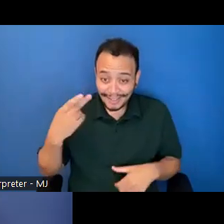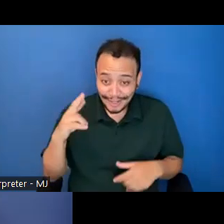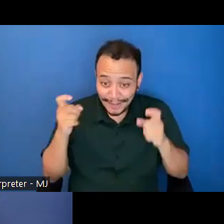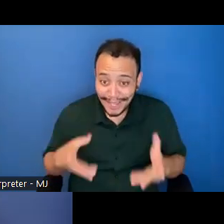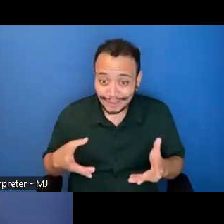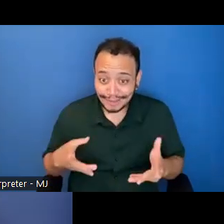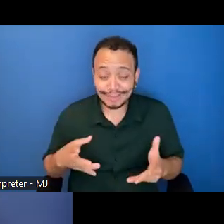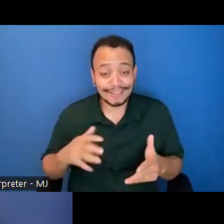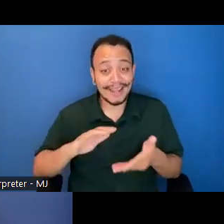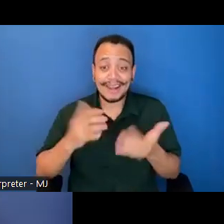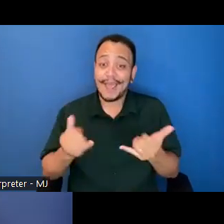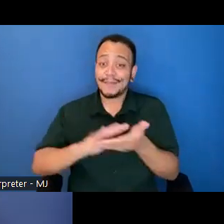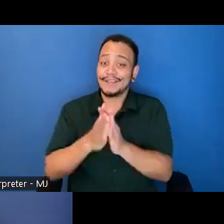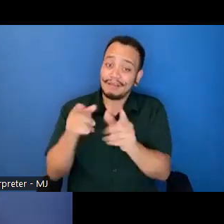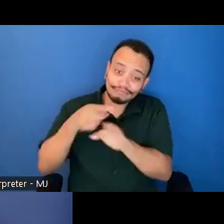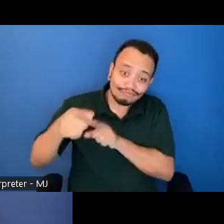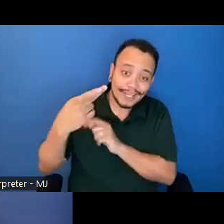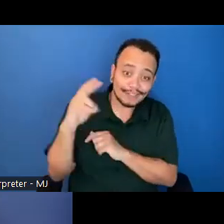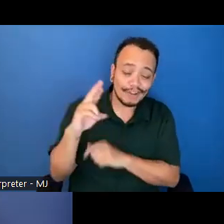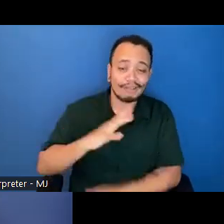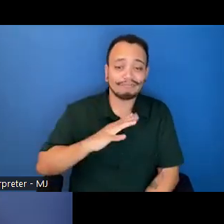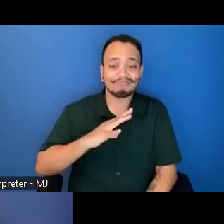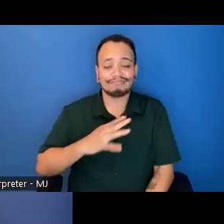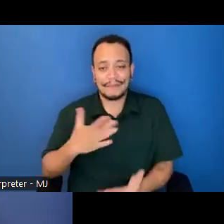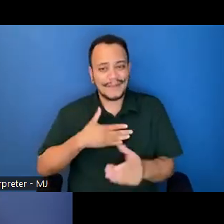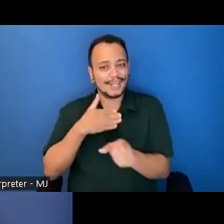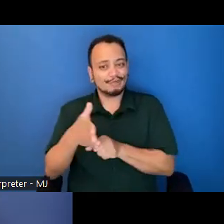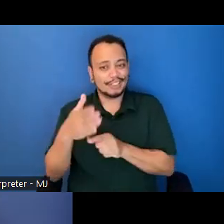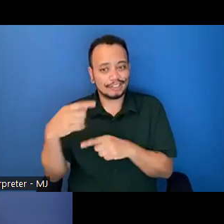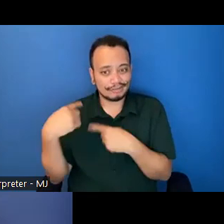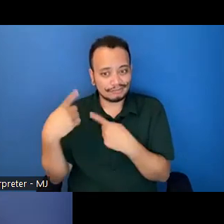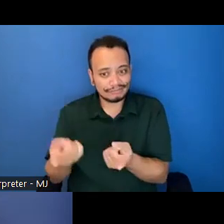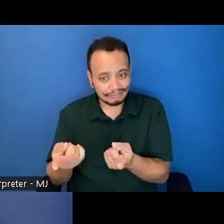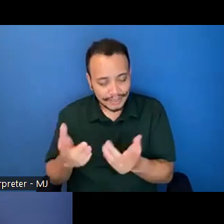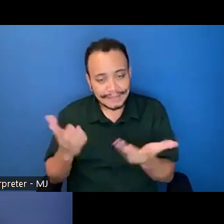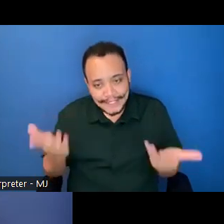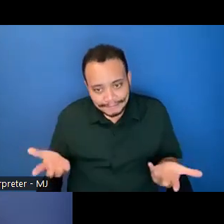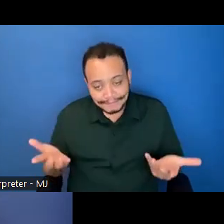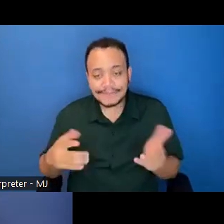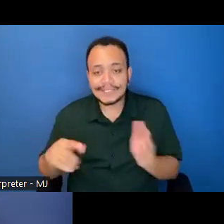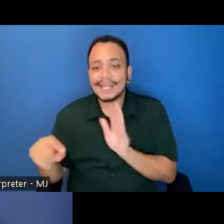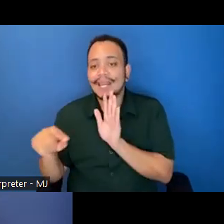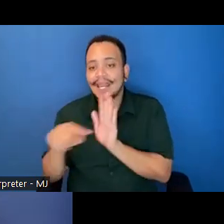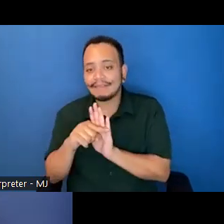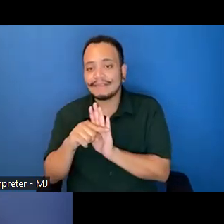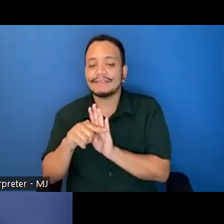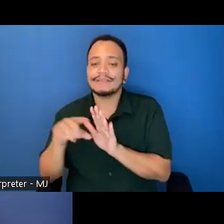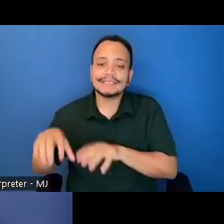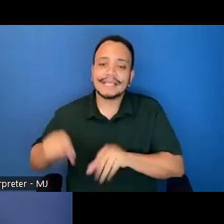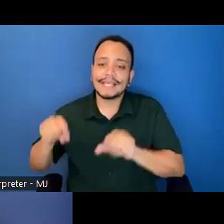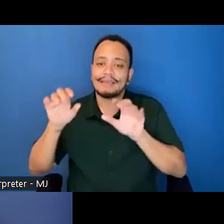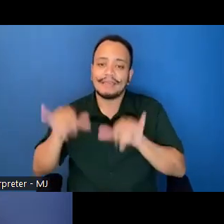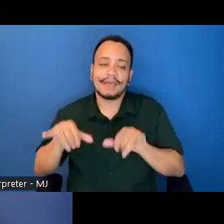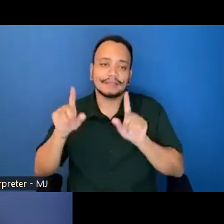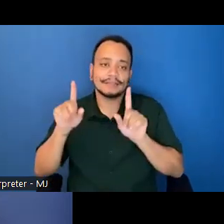my career. Right. So, but I would say the one drawback to that assessment that